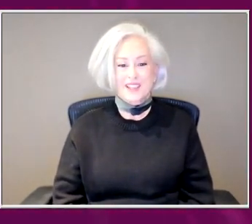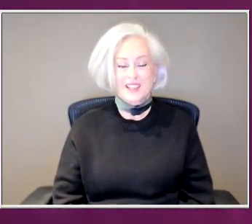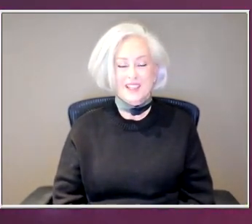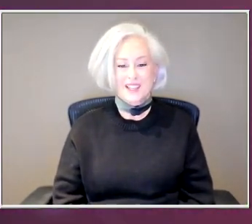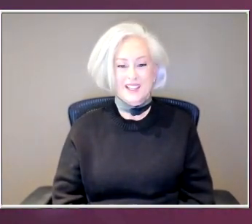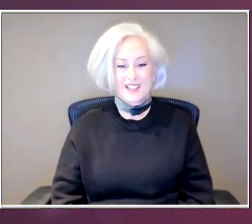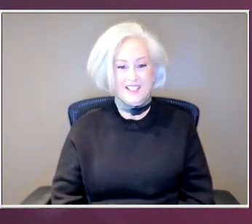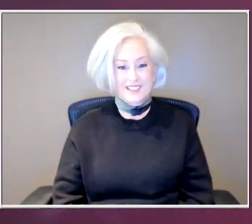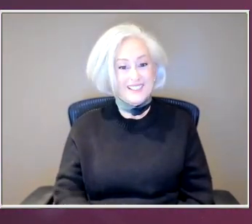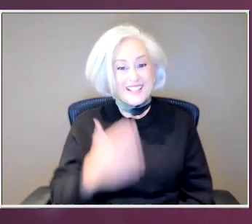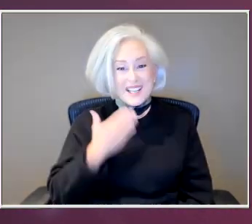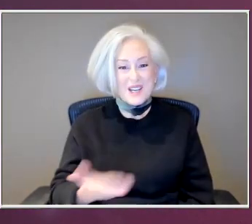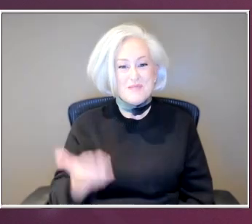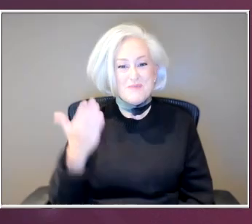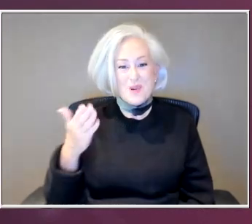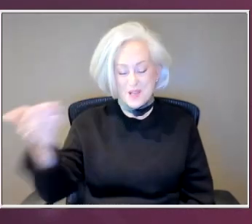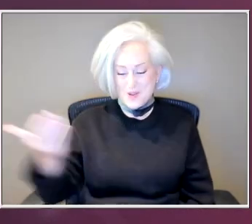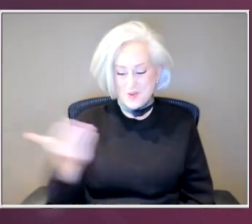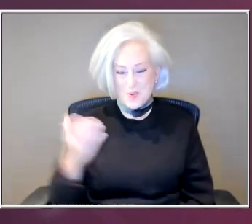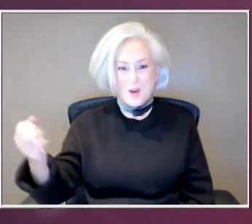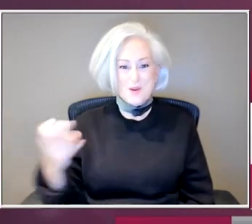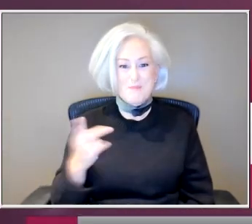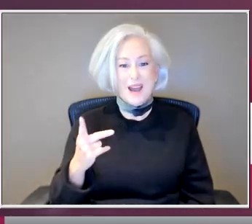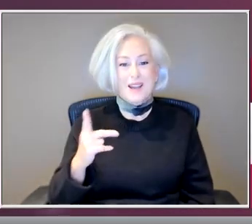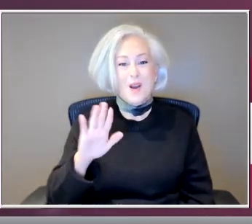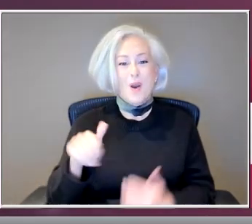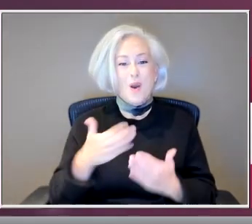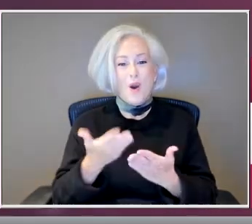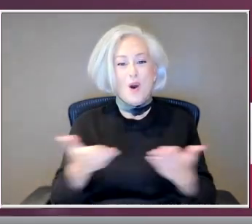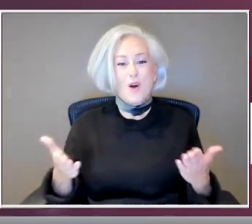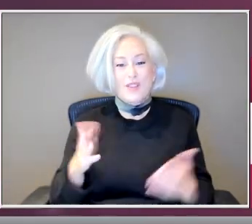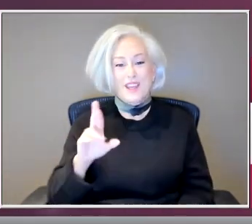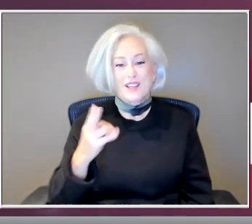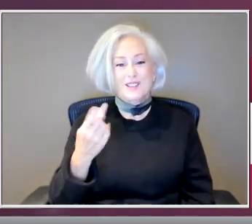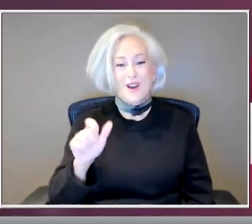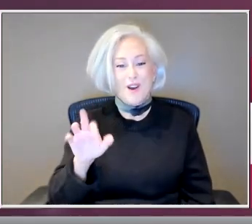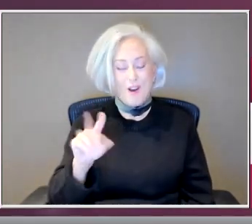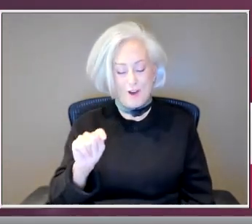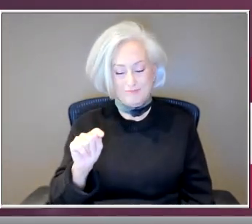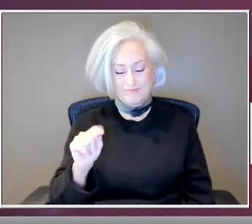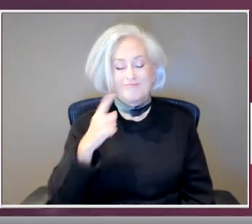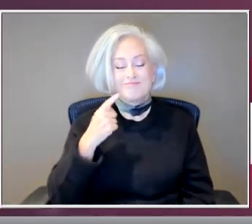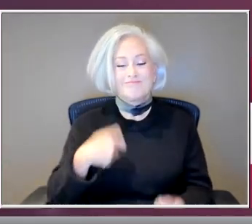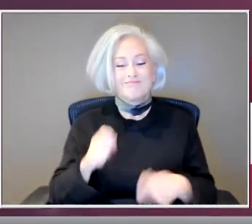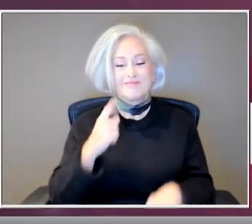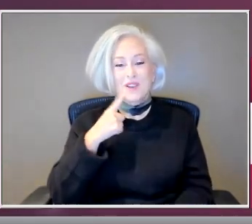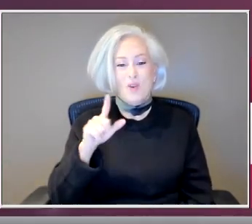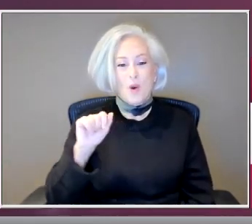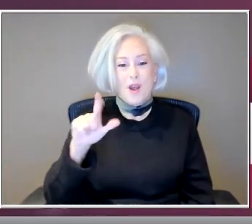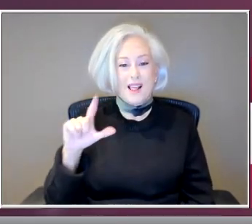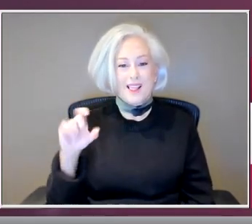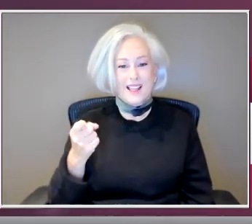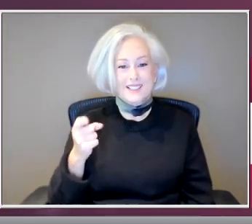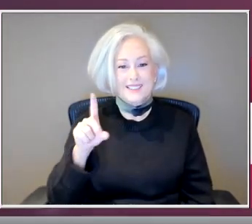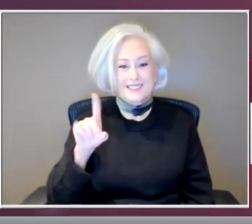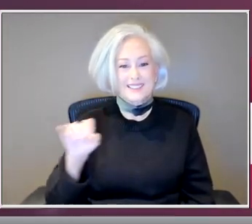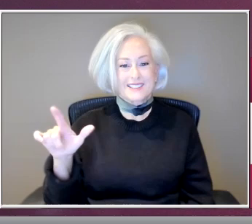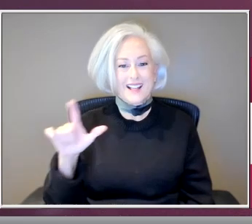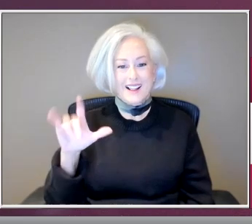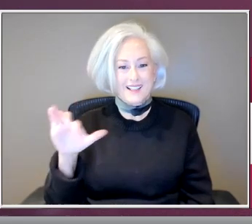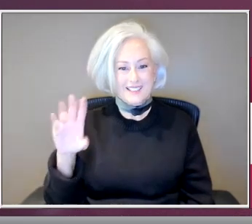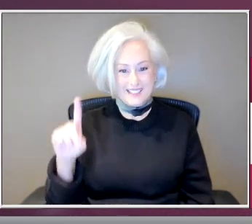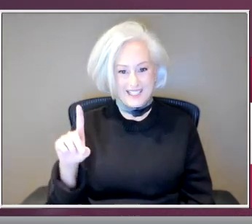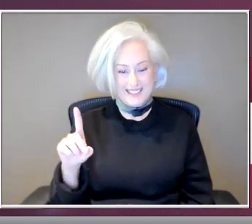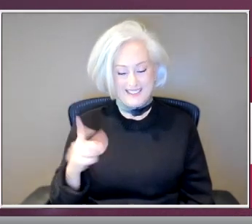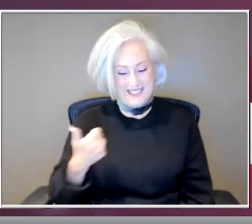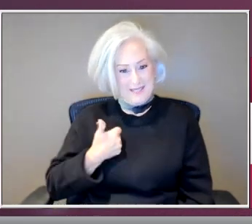Good morning. Welcome back to All Things Heart. I'm Angie Riccono in for Alexis Del Cid. I'm a new face for most of you. I recently joined the